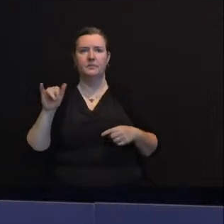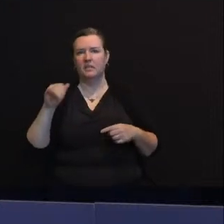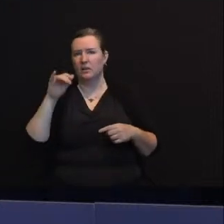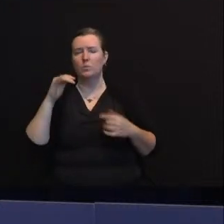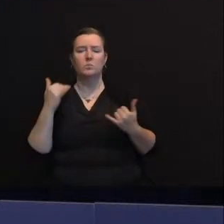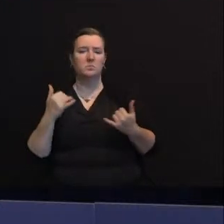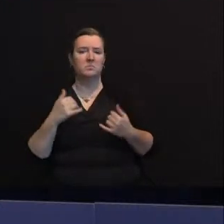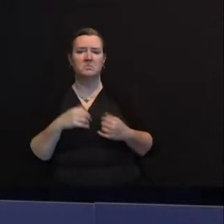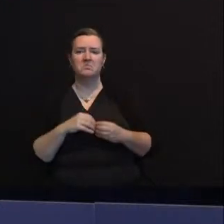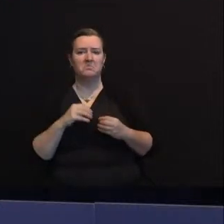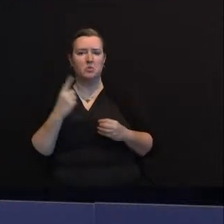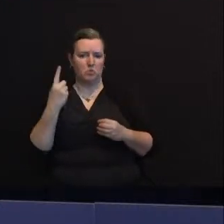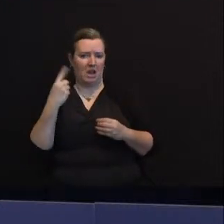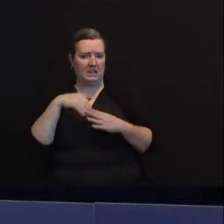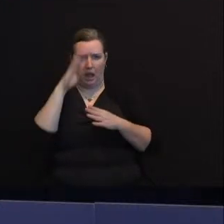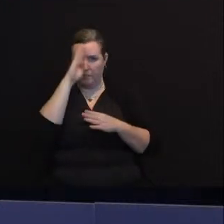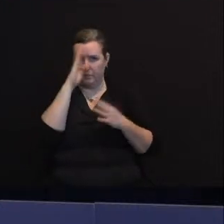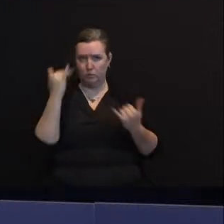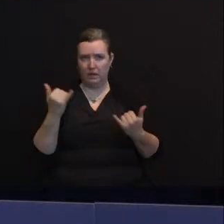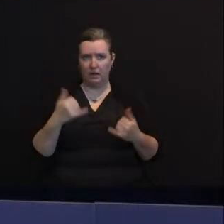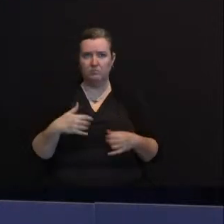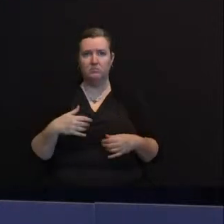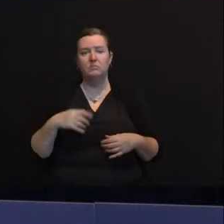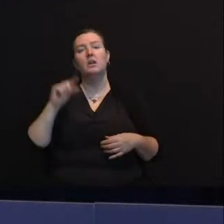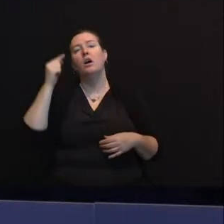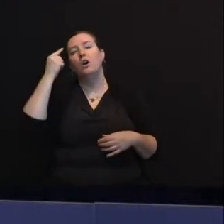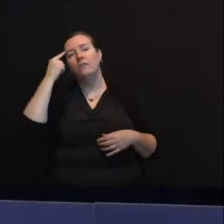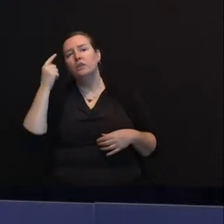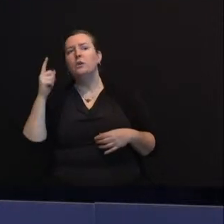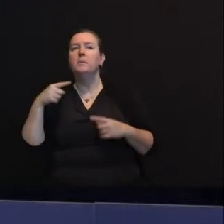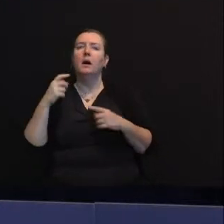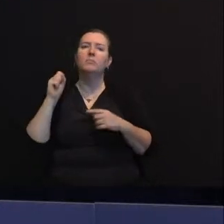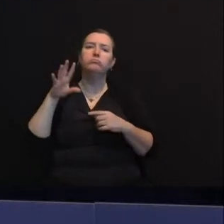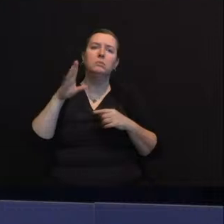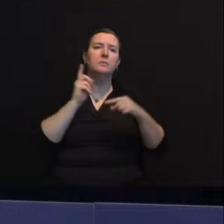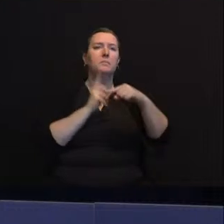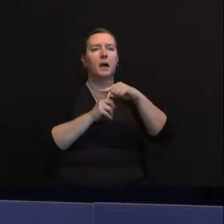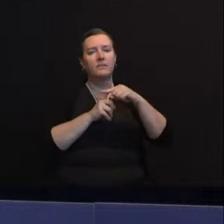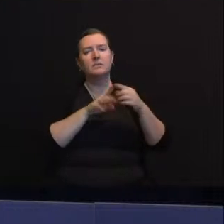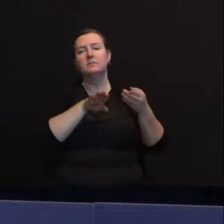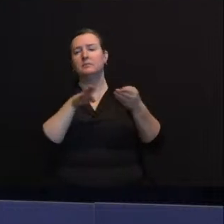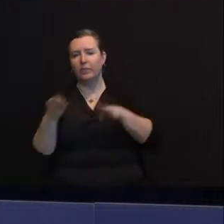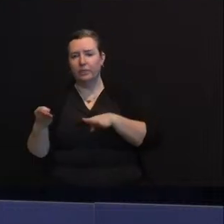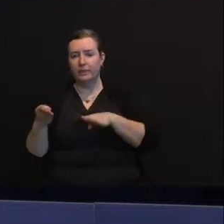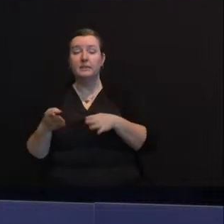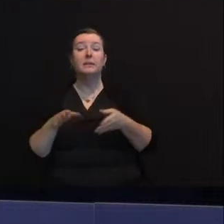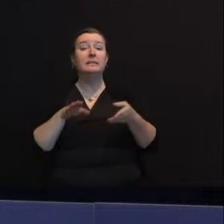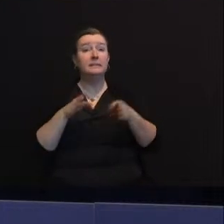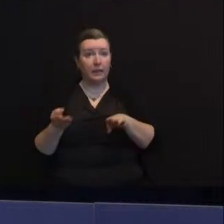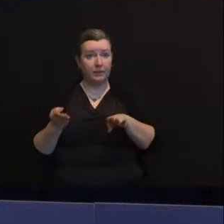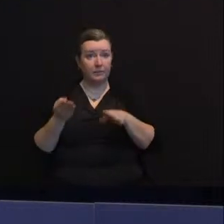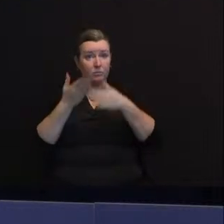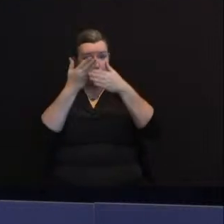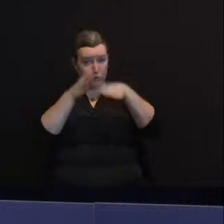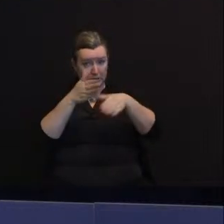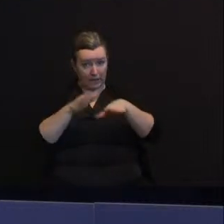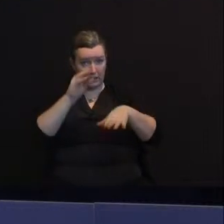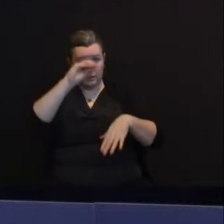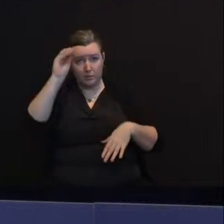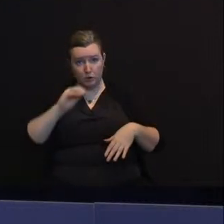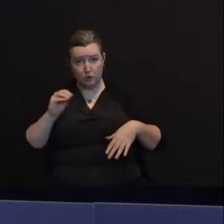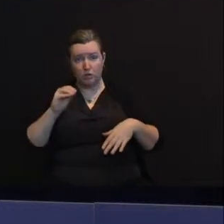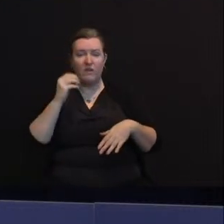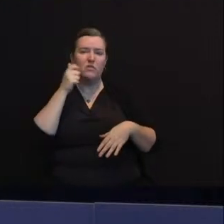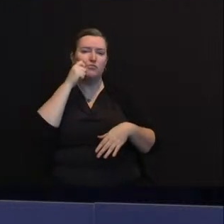The governor reviewed the new cases and deaths reported. In terms of deaths, the breakdown by race and ethnicity stays